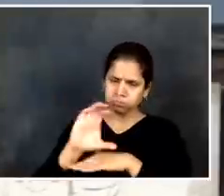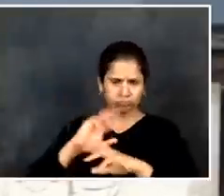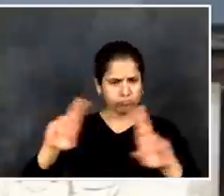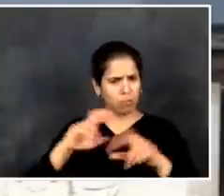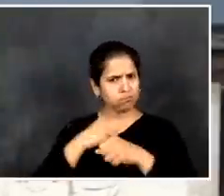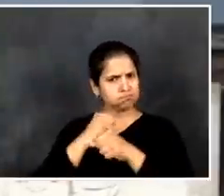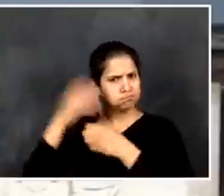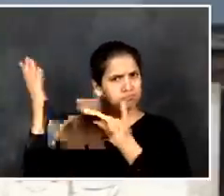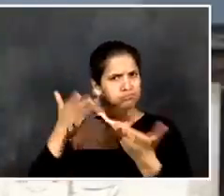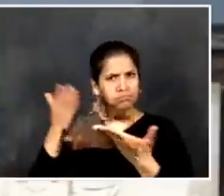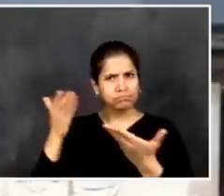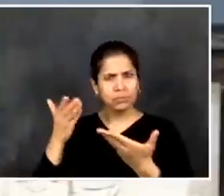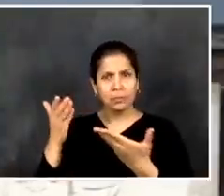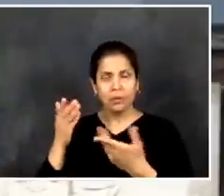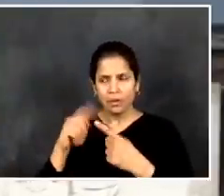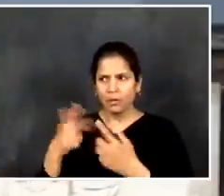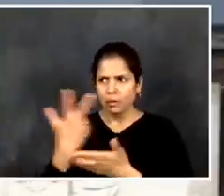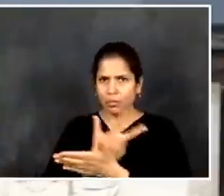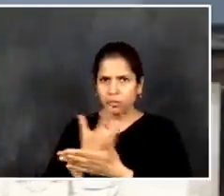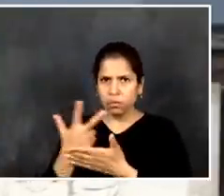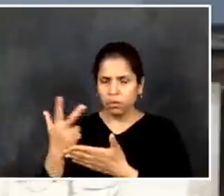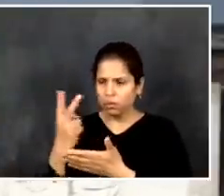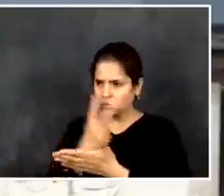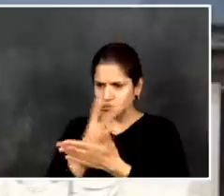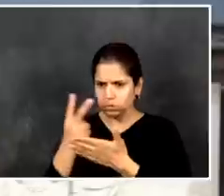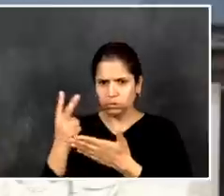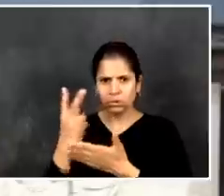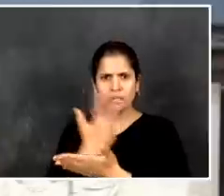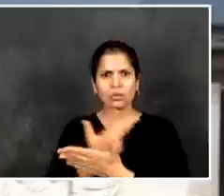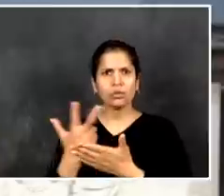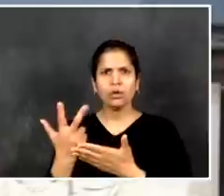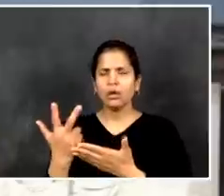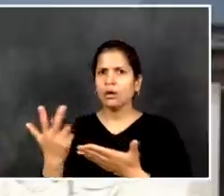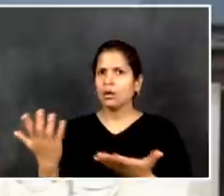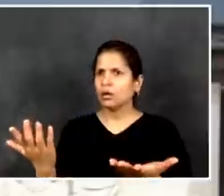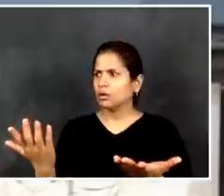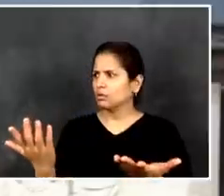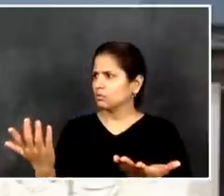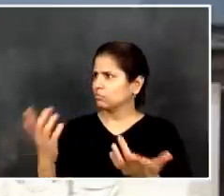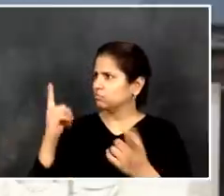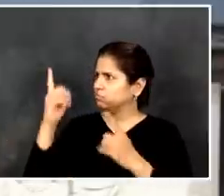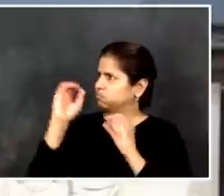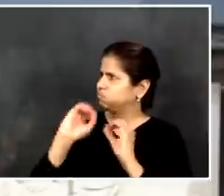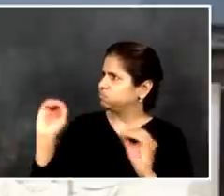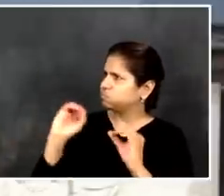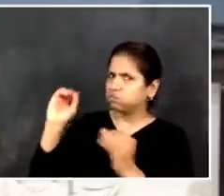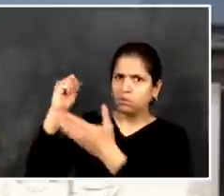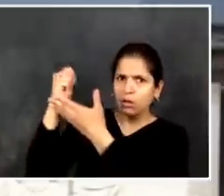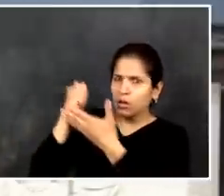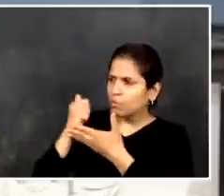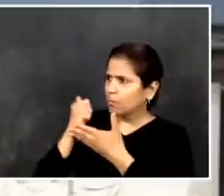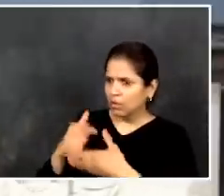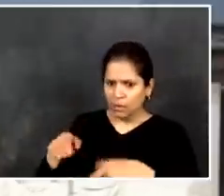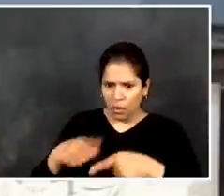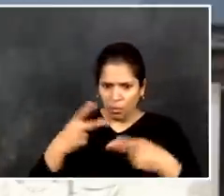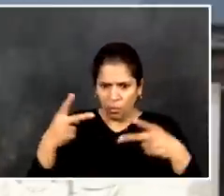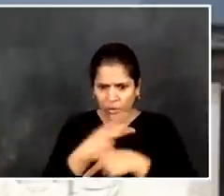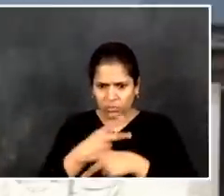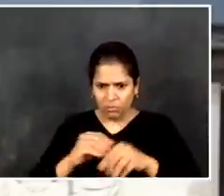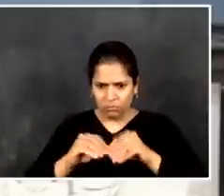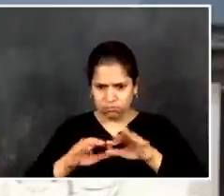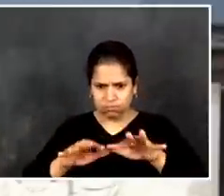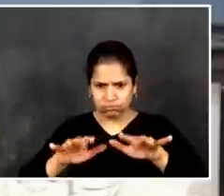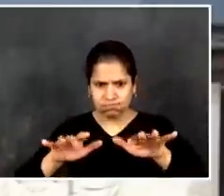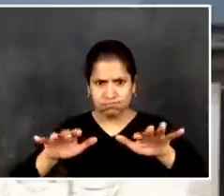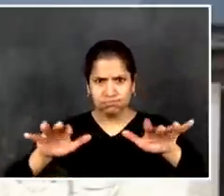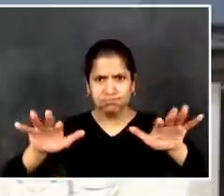March that it became abundantly clear that something was getting worse and worse and something was going wrong. And had there